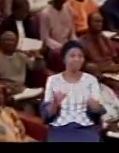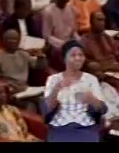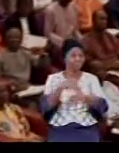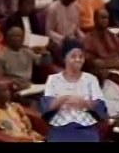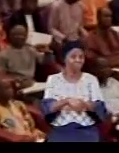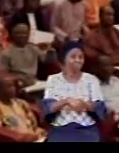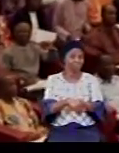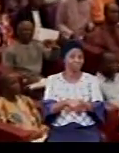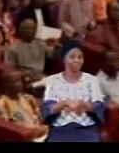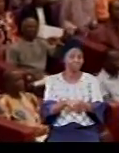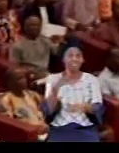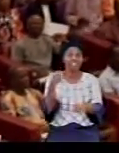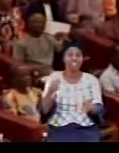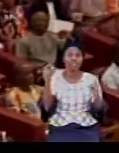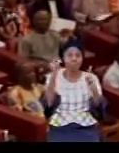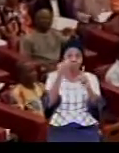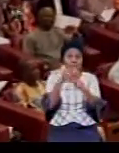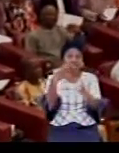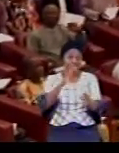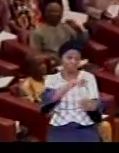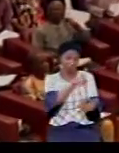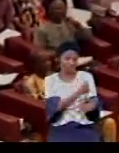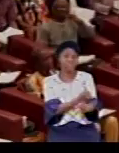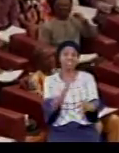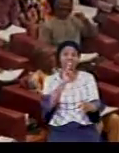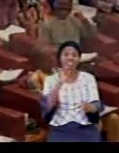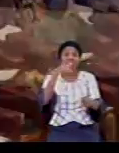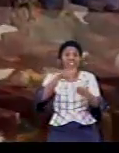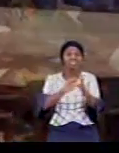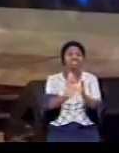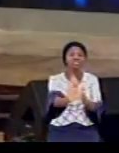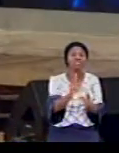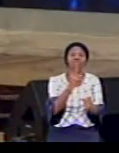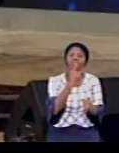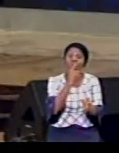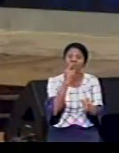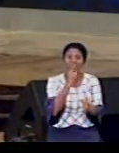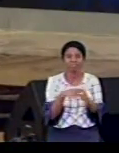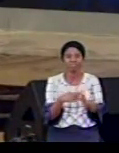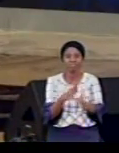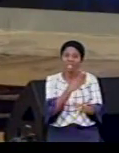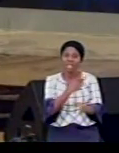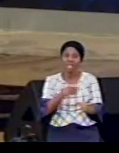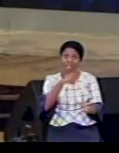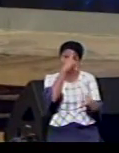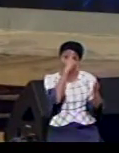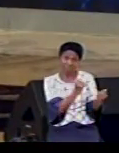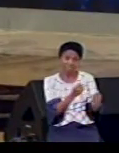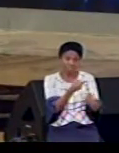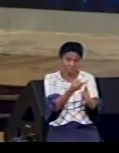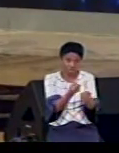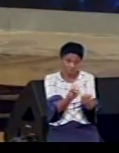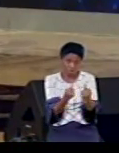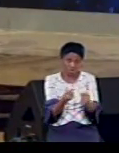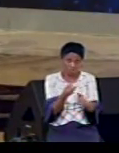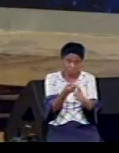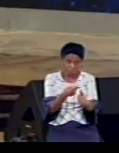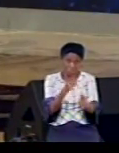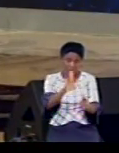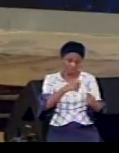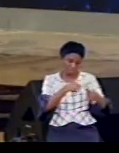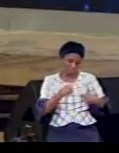Tonight, the word of authority is in your mouth, and faith comes from your heart. Say